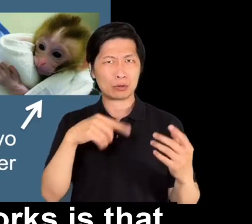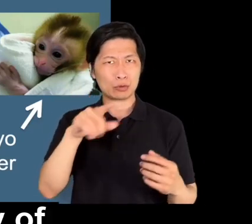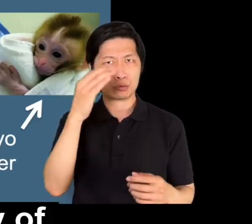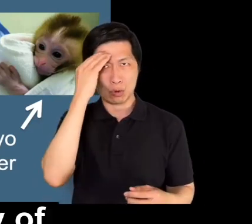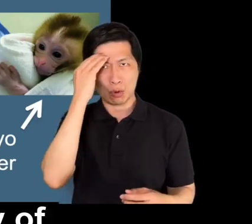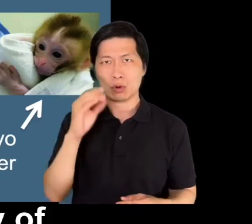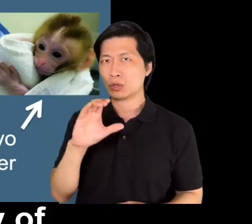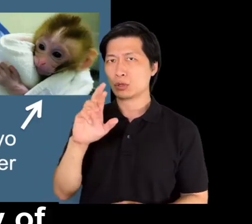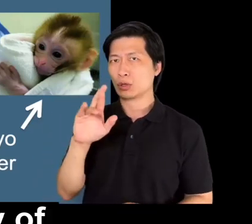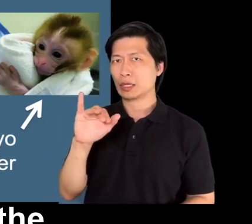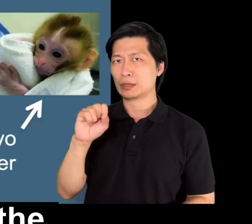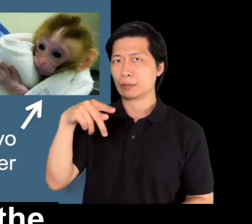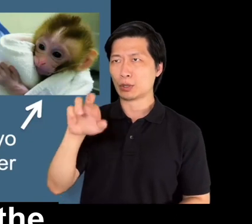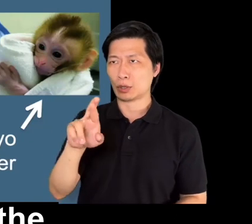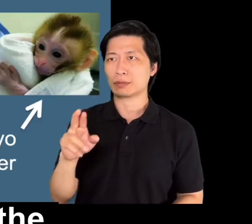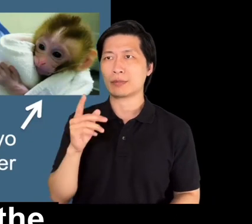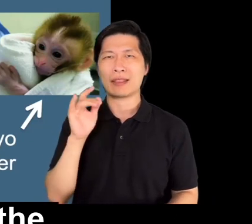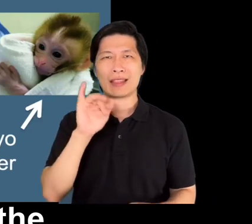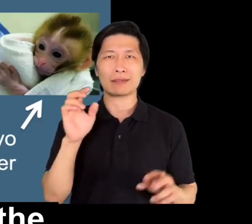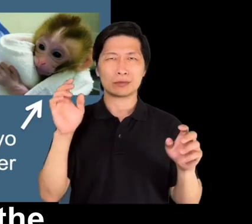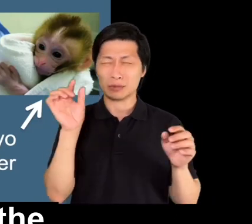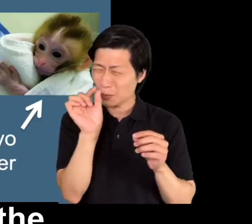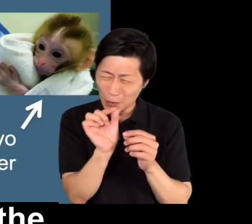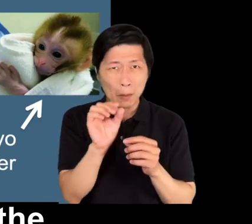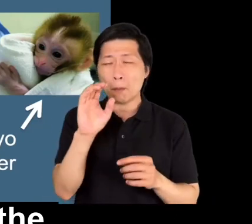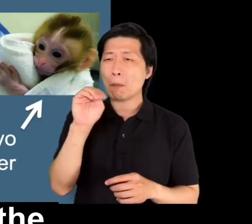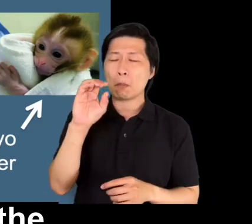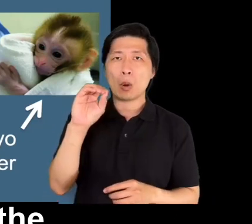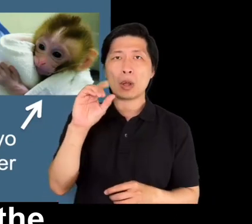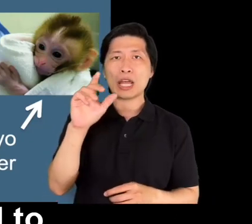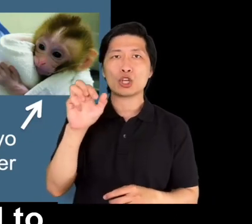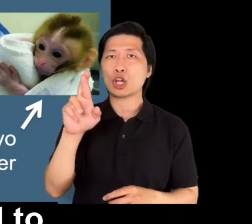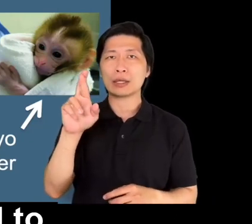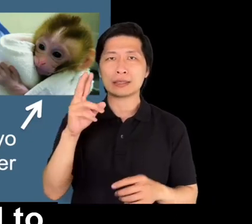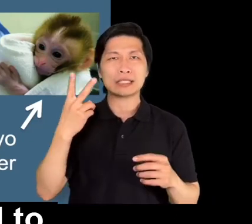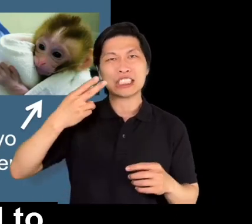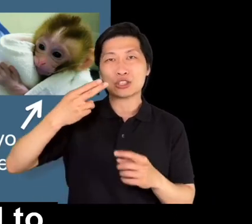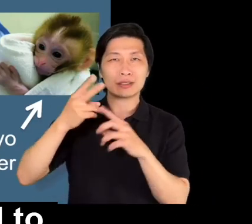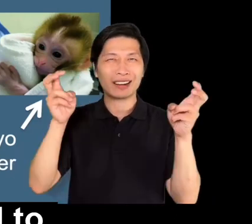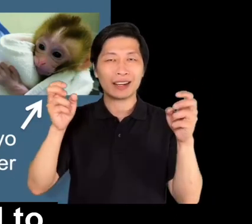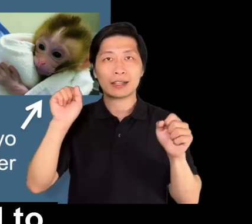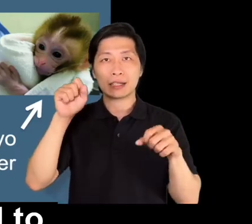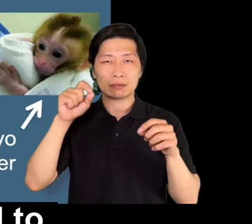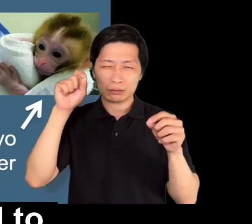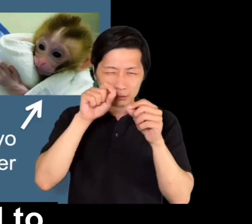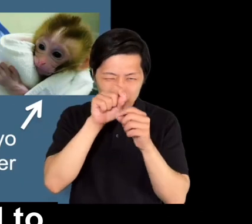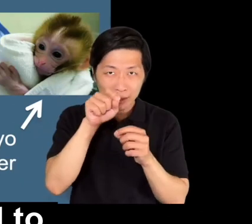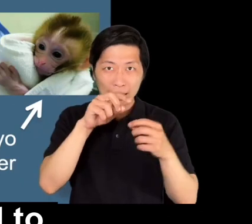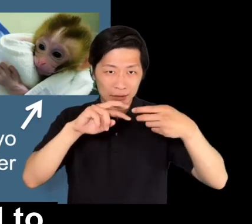molecular scissors that can be used to specifically cut out specific parts of certain genes.